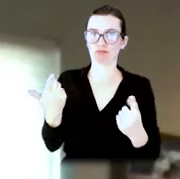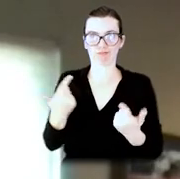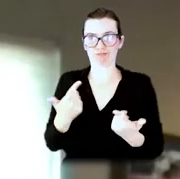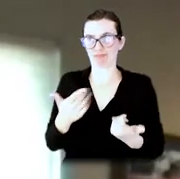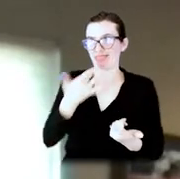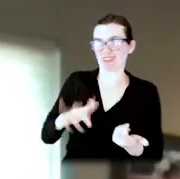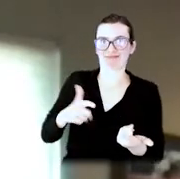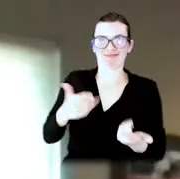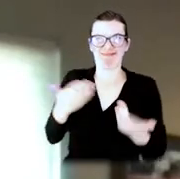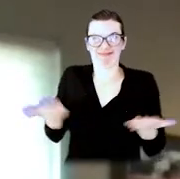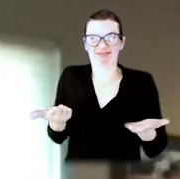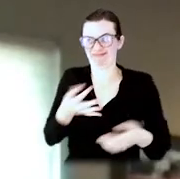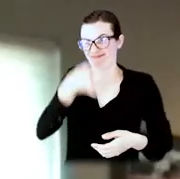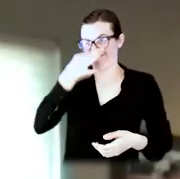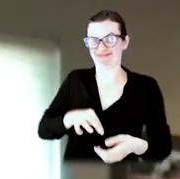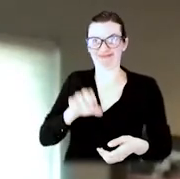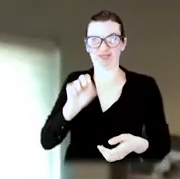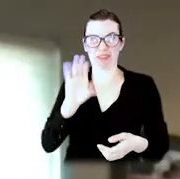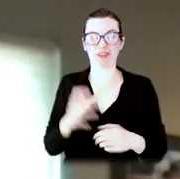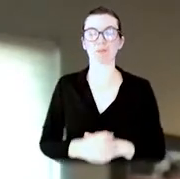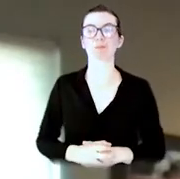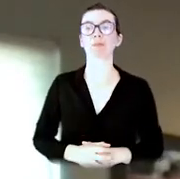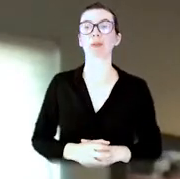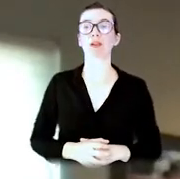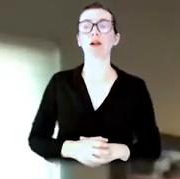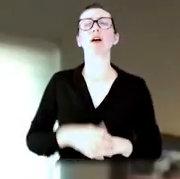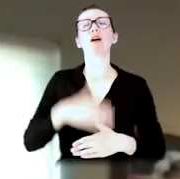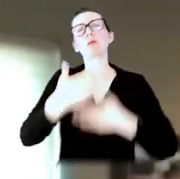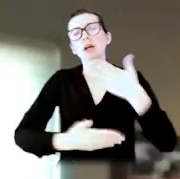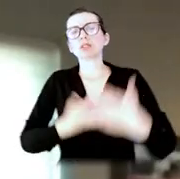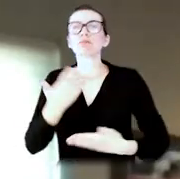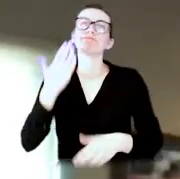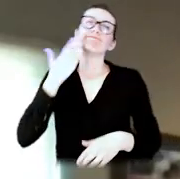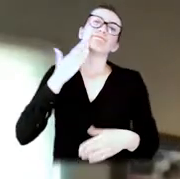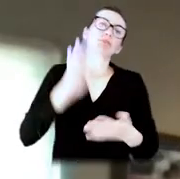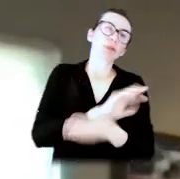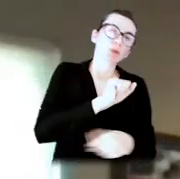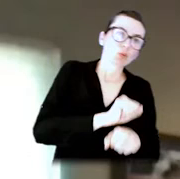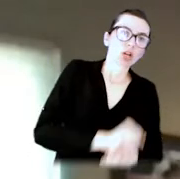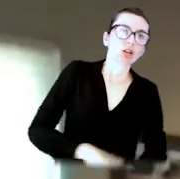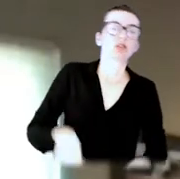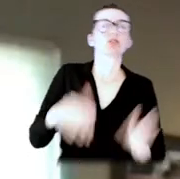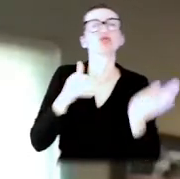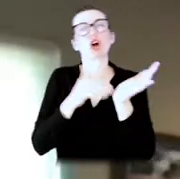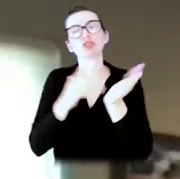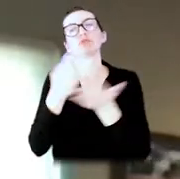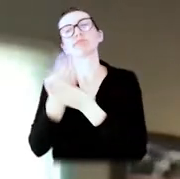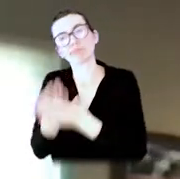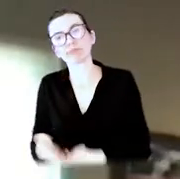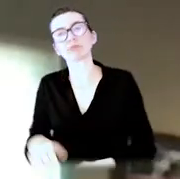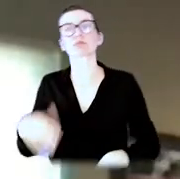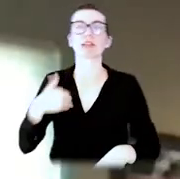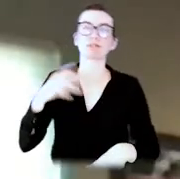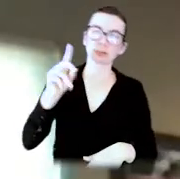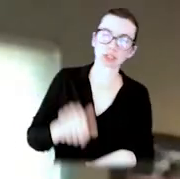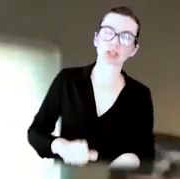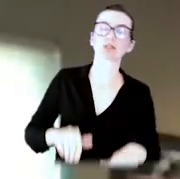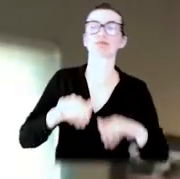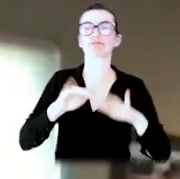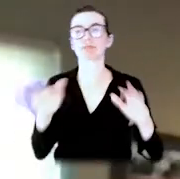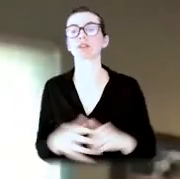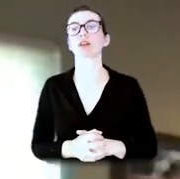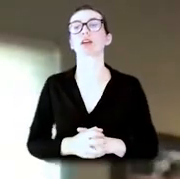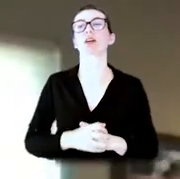County. The process is, you know, paperwork with the doctor verifying your disability and whatnot, and